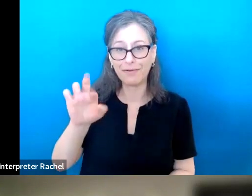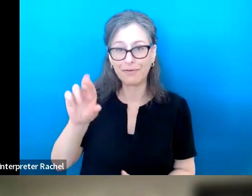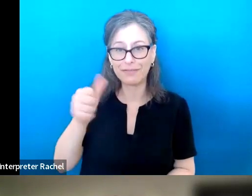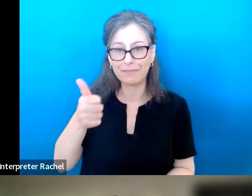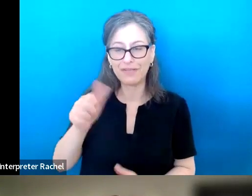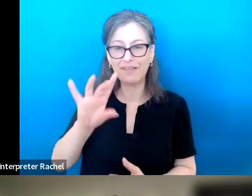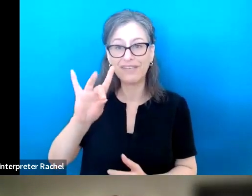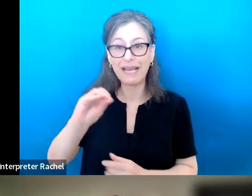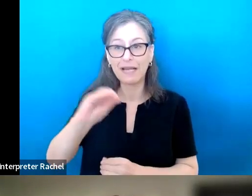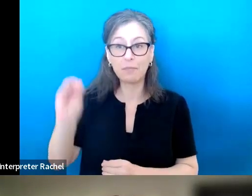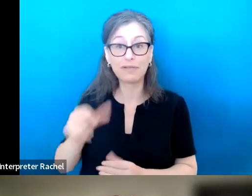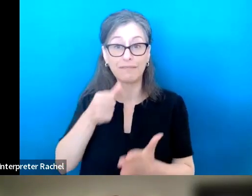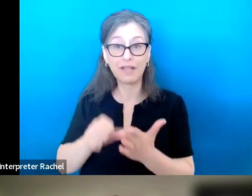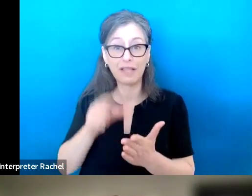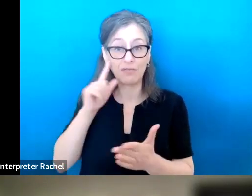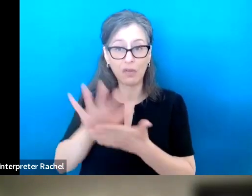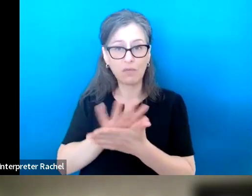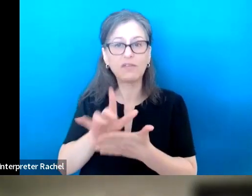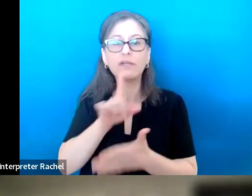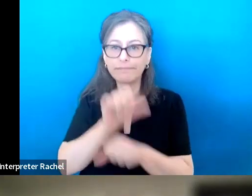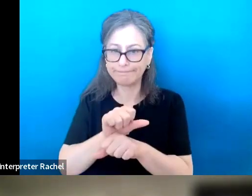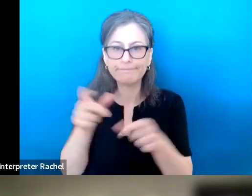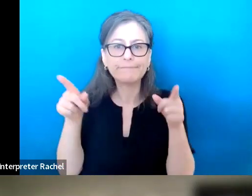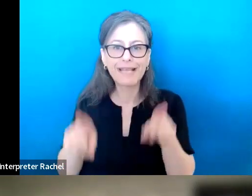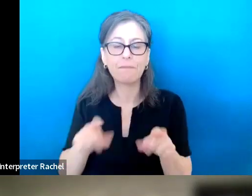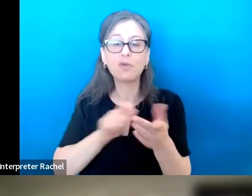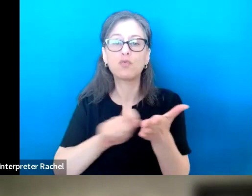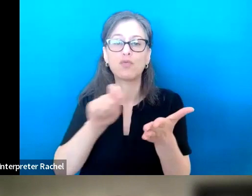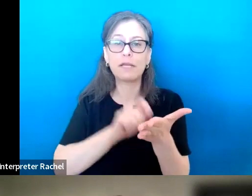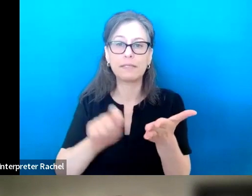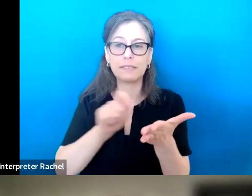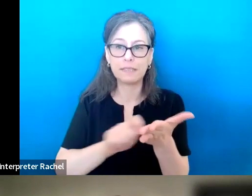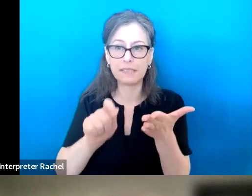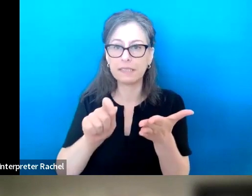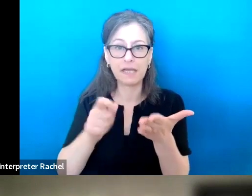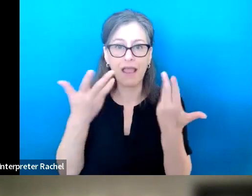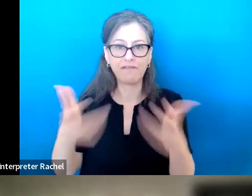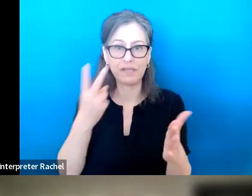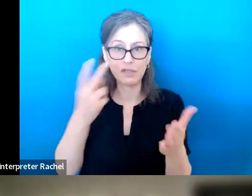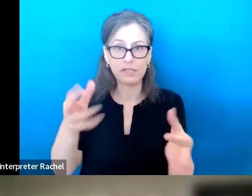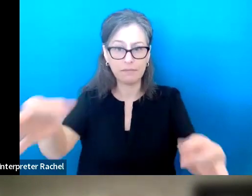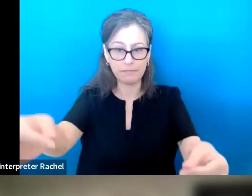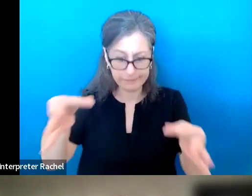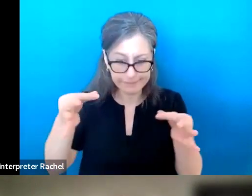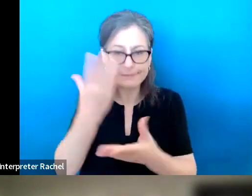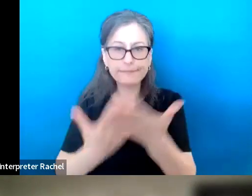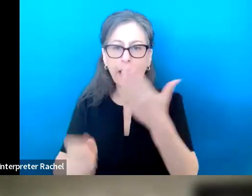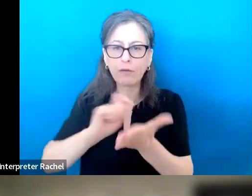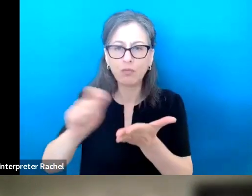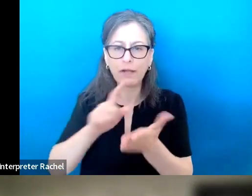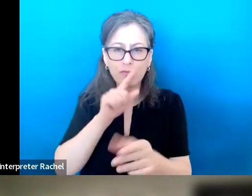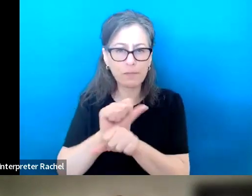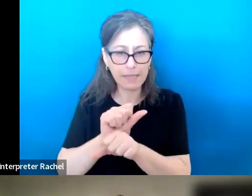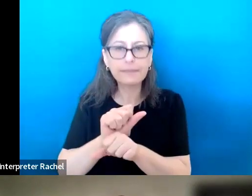80% of the letters that we use in the movie are the real thing. They were written. I've seen them. I've seen the handwriting. They are